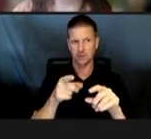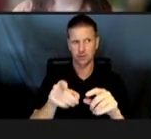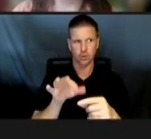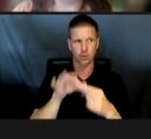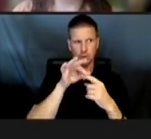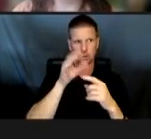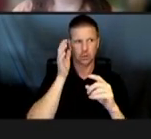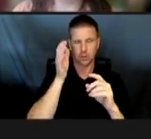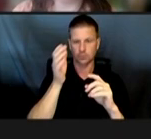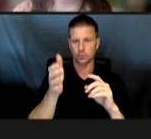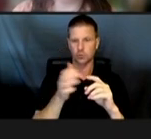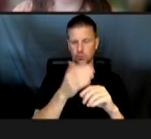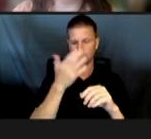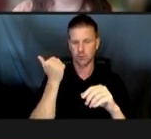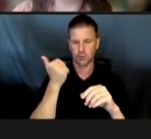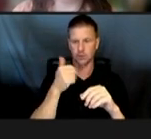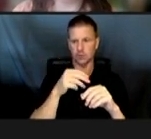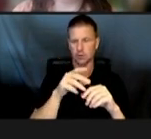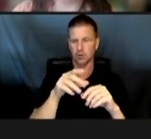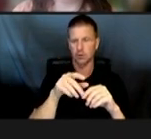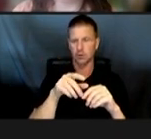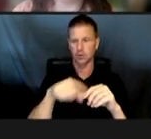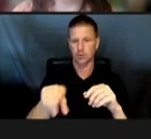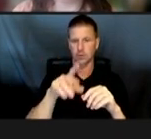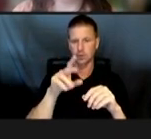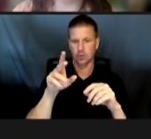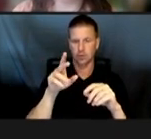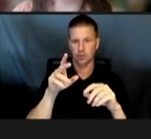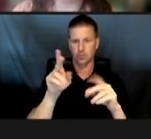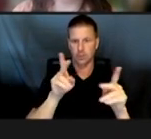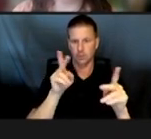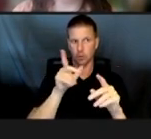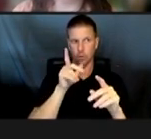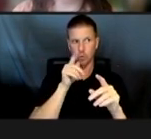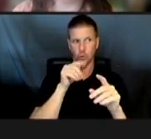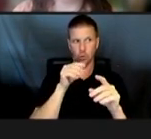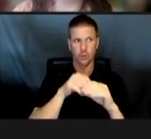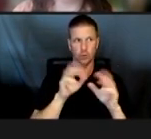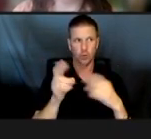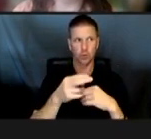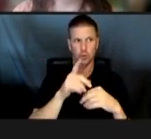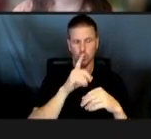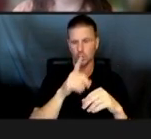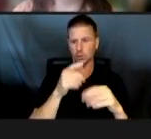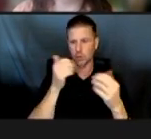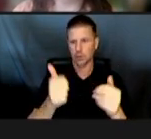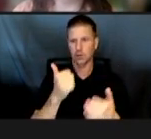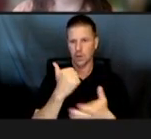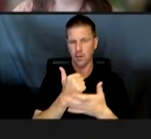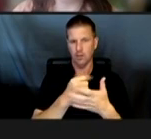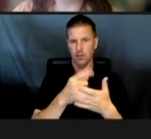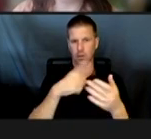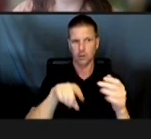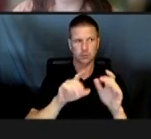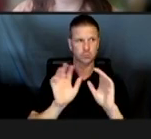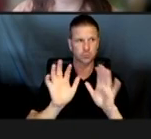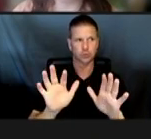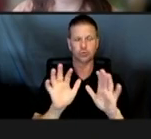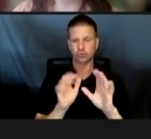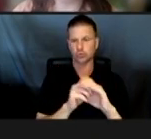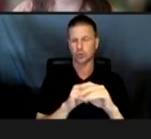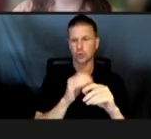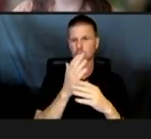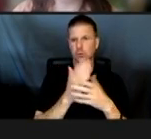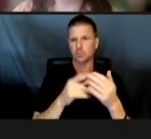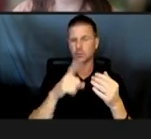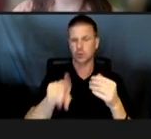concepts, because the Derricks in the room are the folks that really could help us push some of